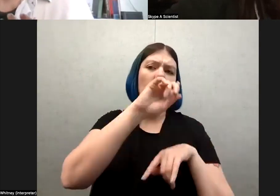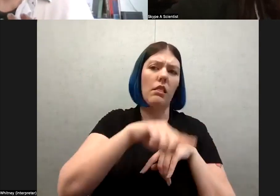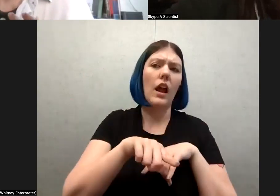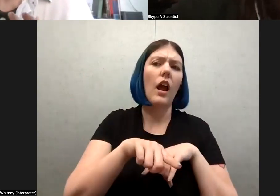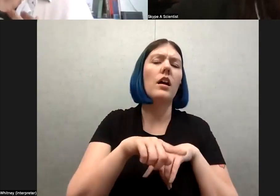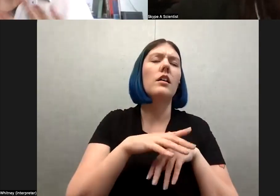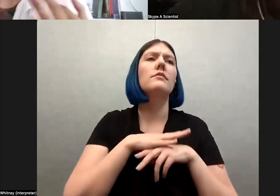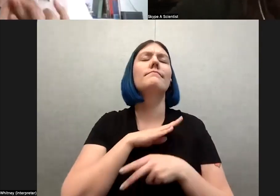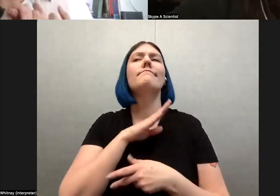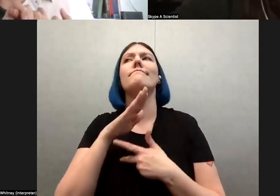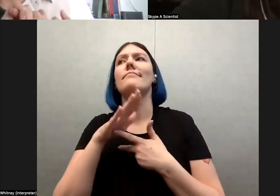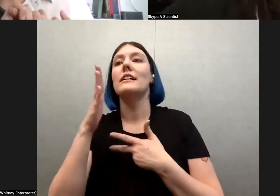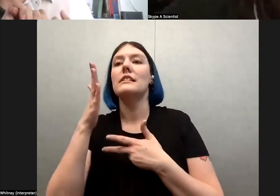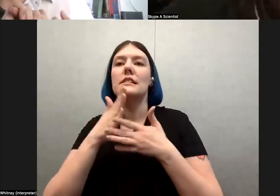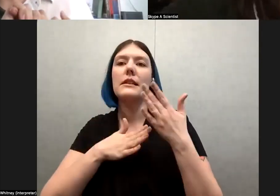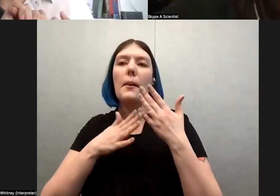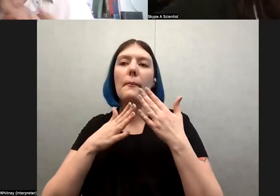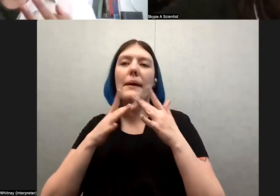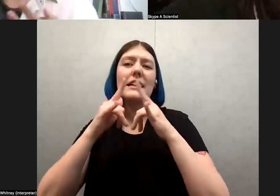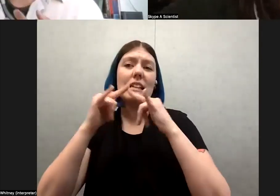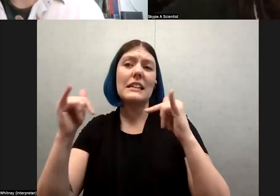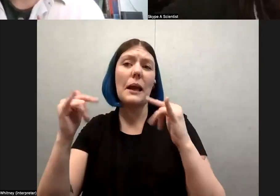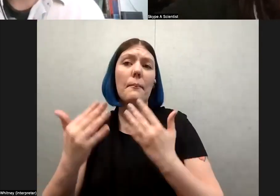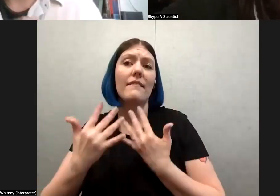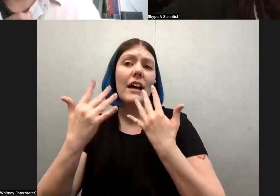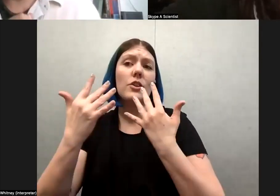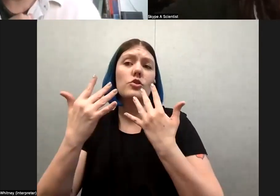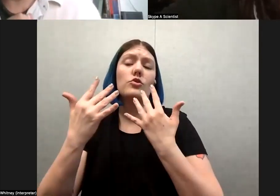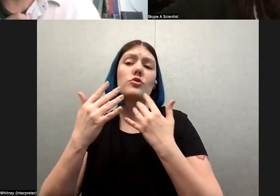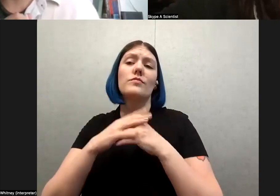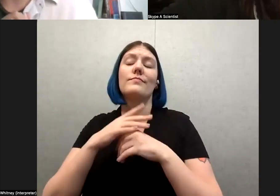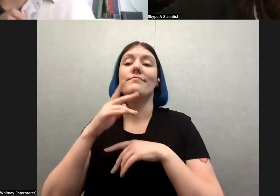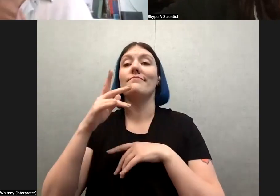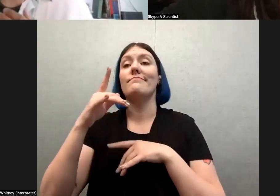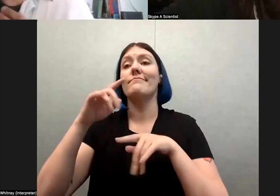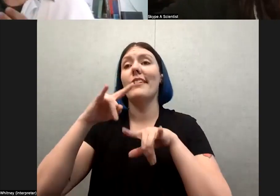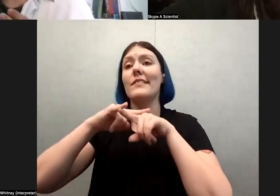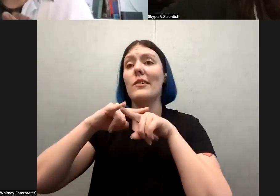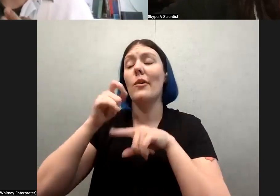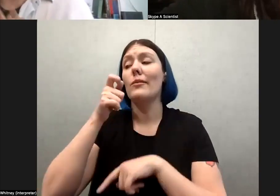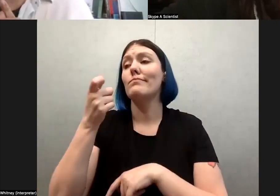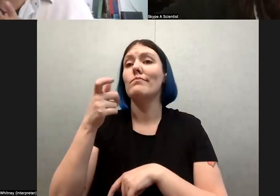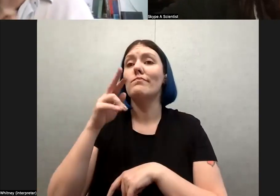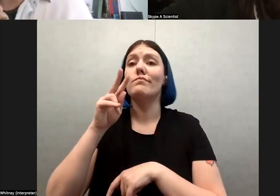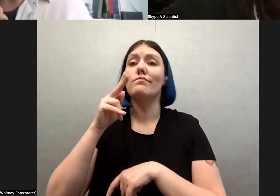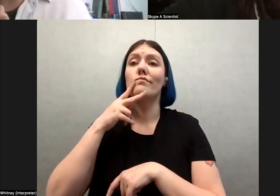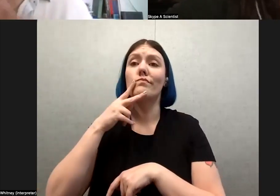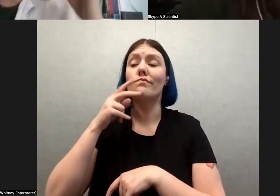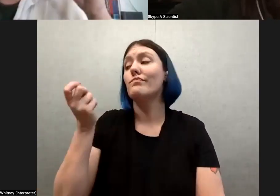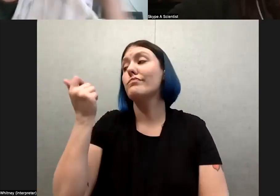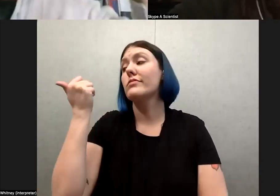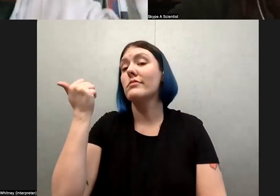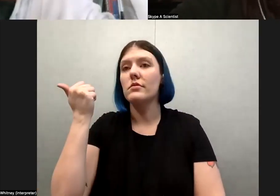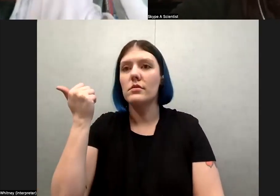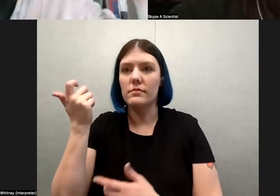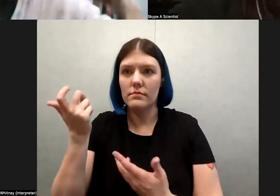are from campfires that have gone bad, or people, flicking a cigarette out the window that has, caused a fire. But there's